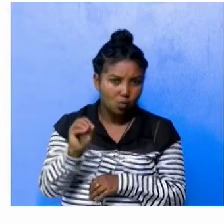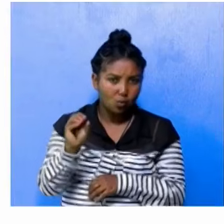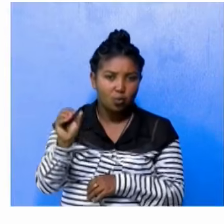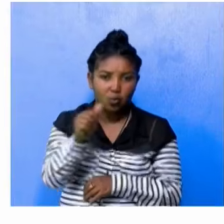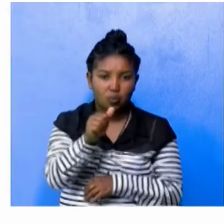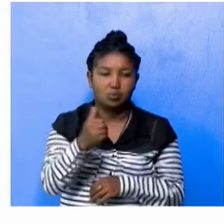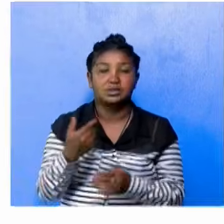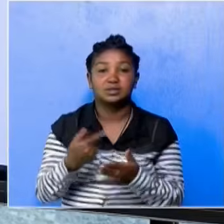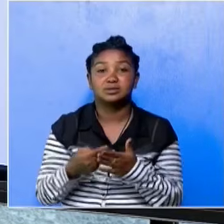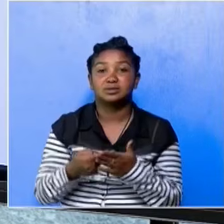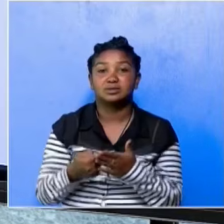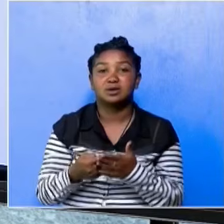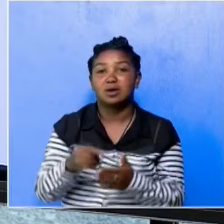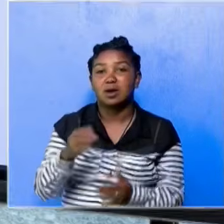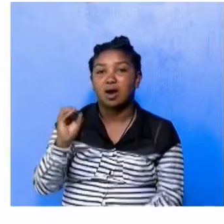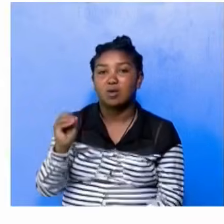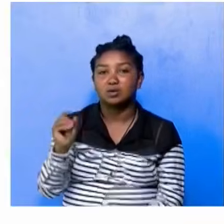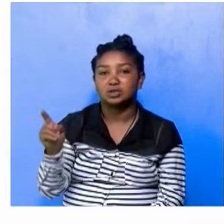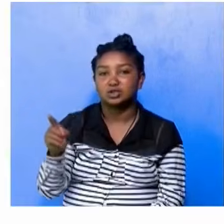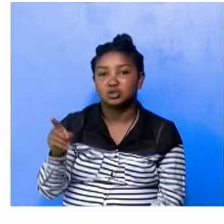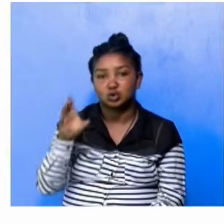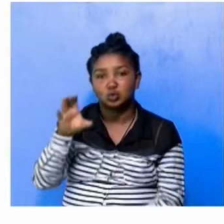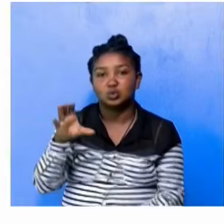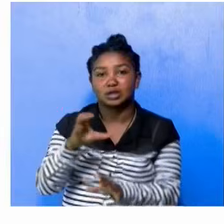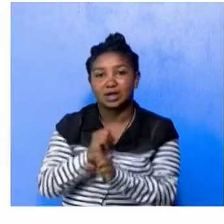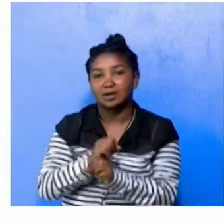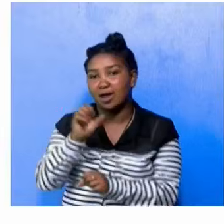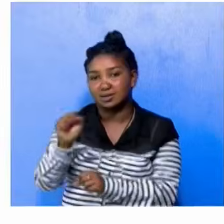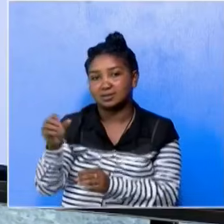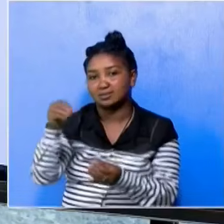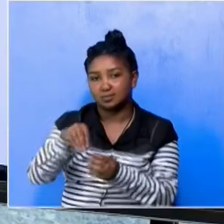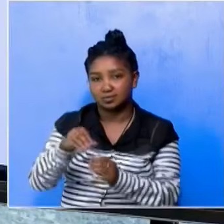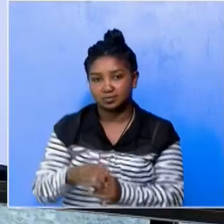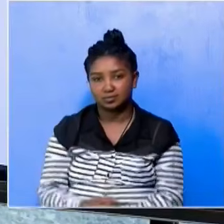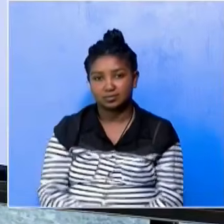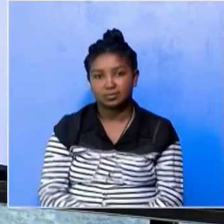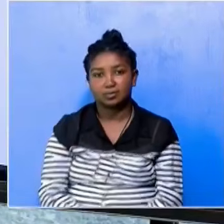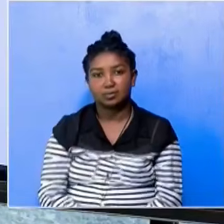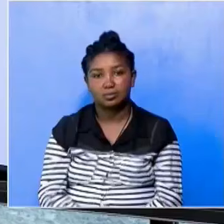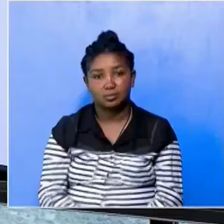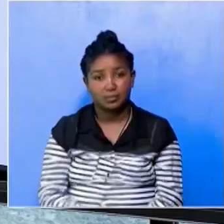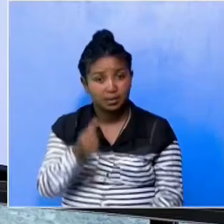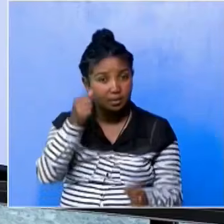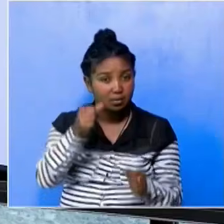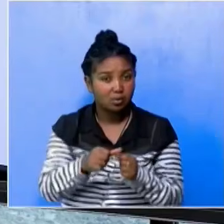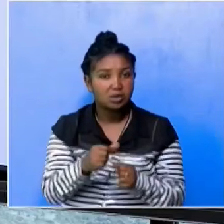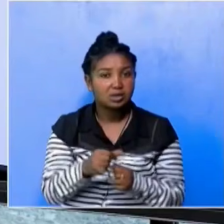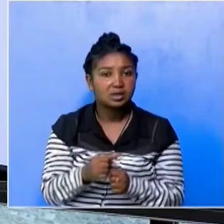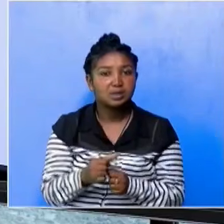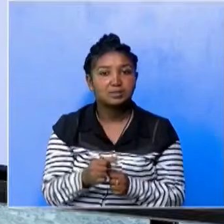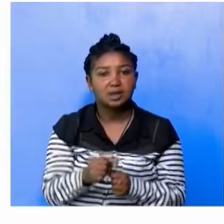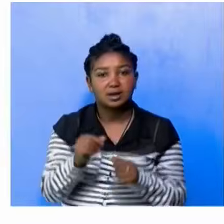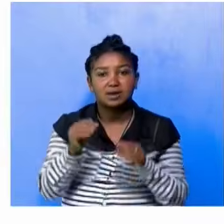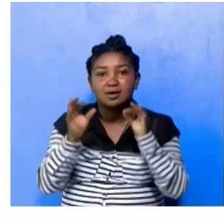what? O. So that should take S here. Bear in mind. What about cat?